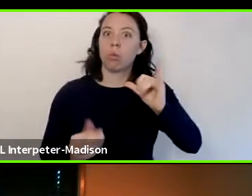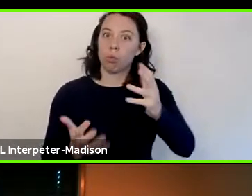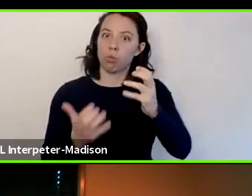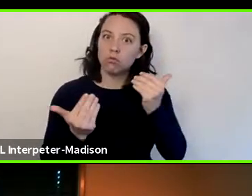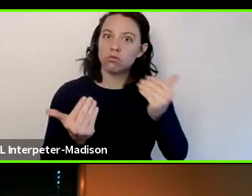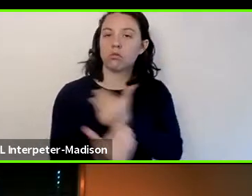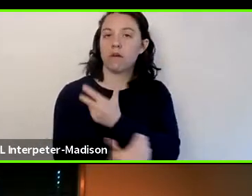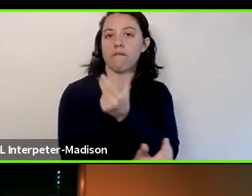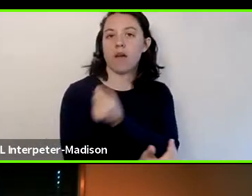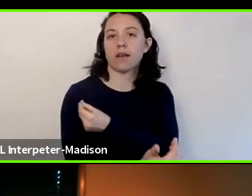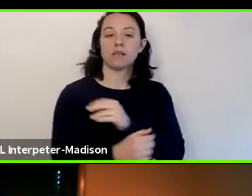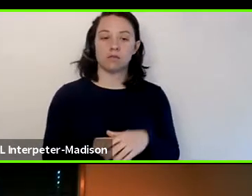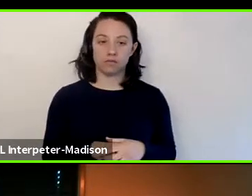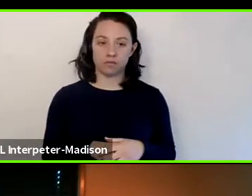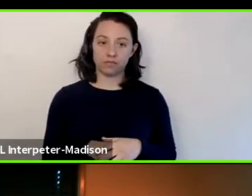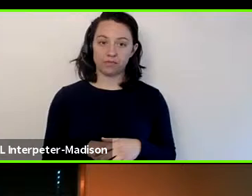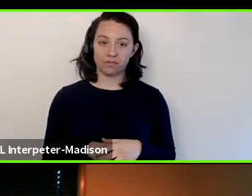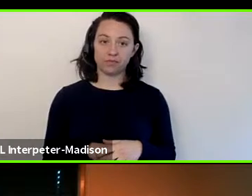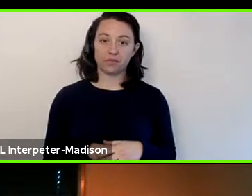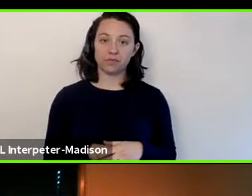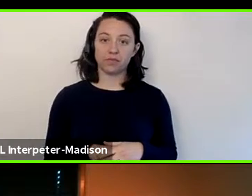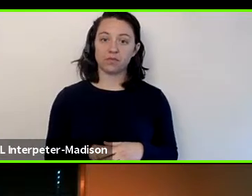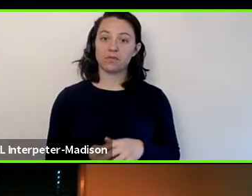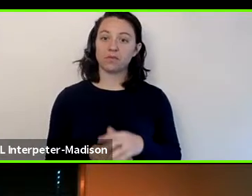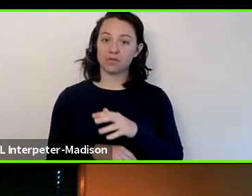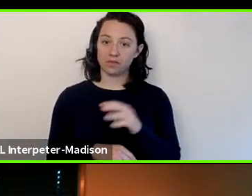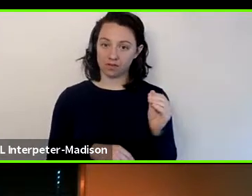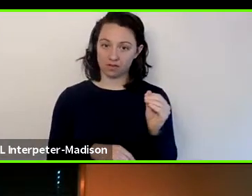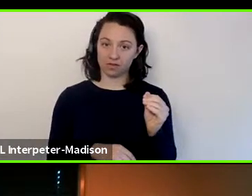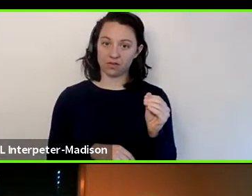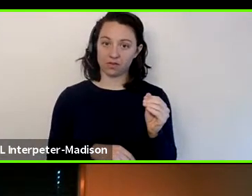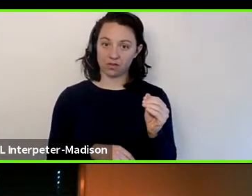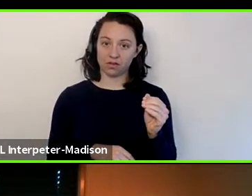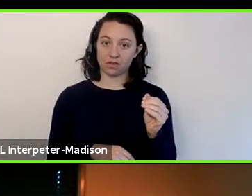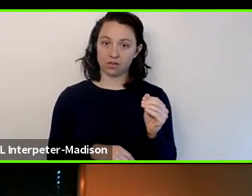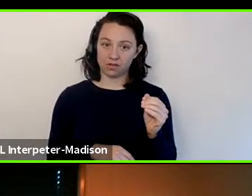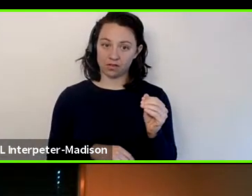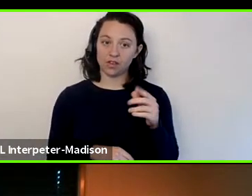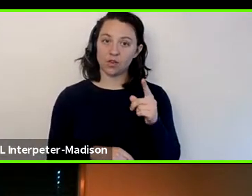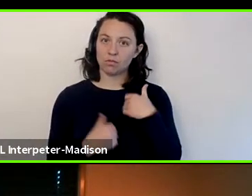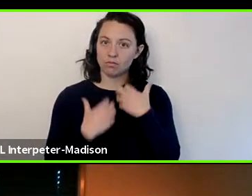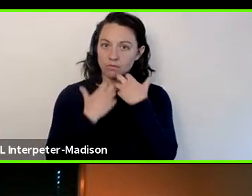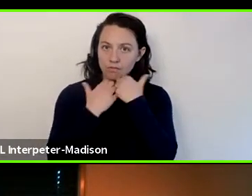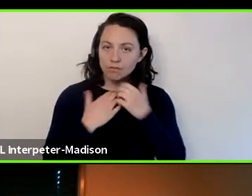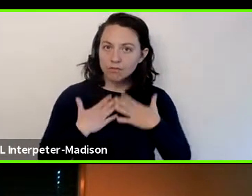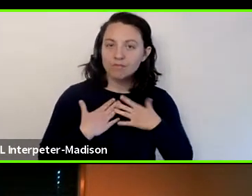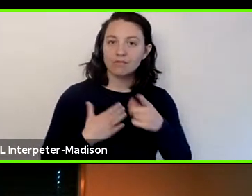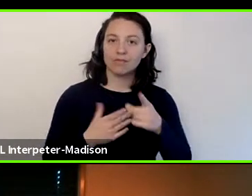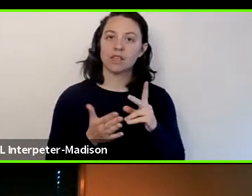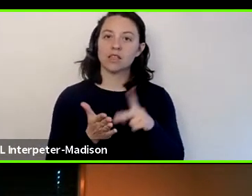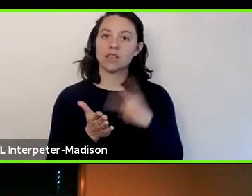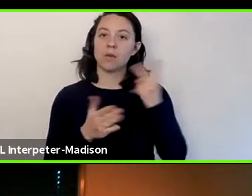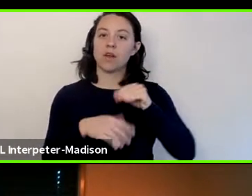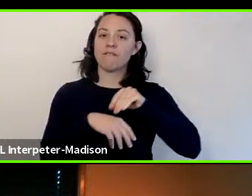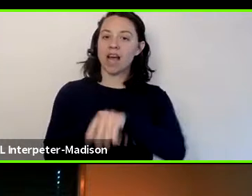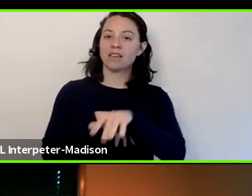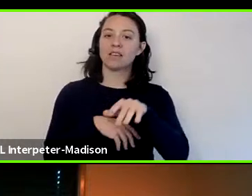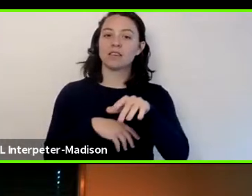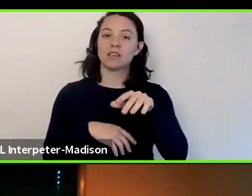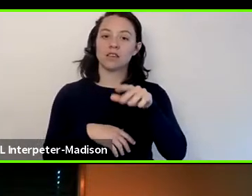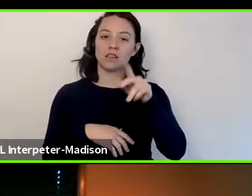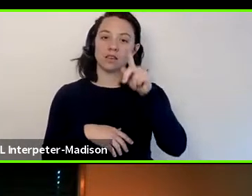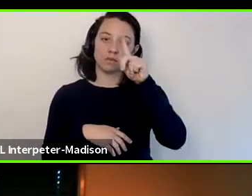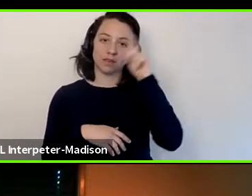you also touched on something that's very near and dear to me, which is the principle of double effect, where some harm can be